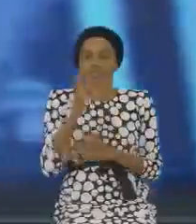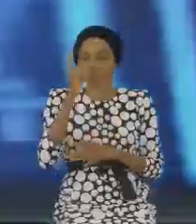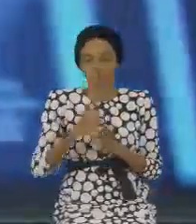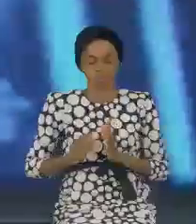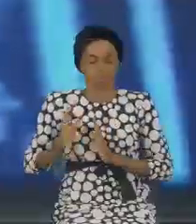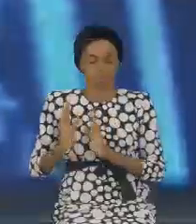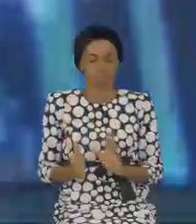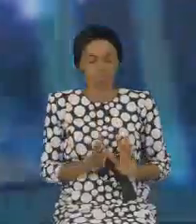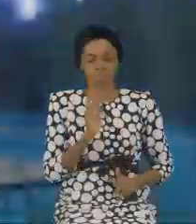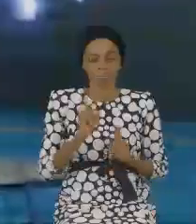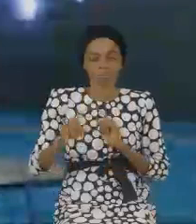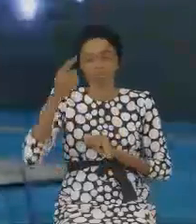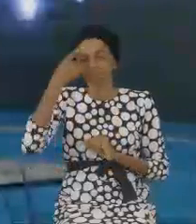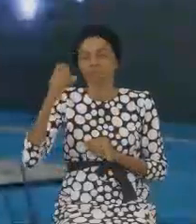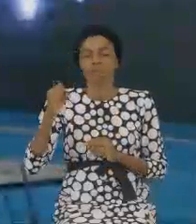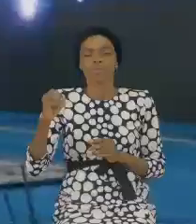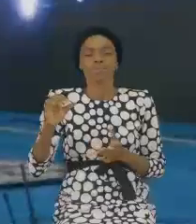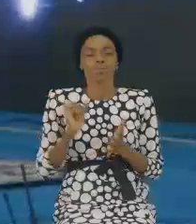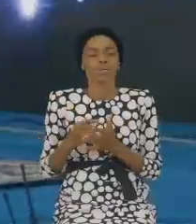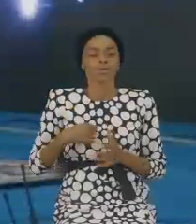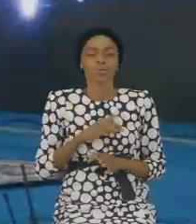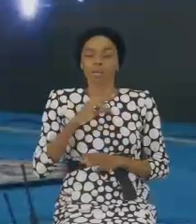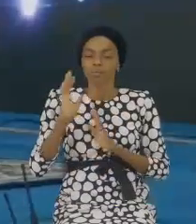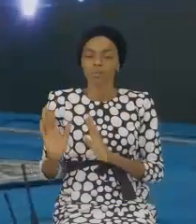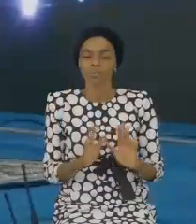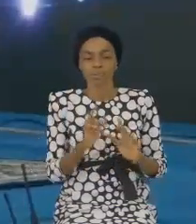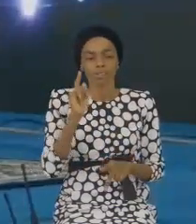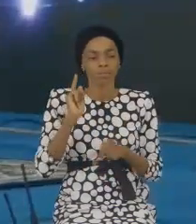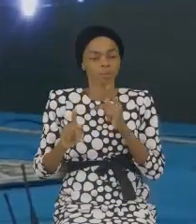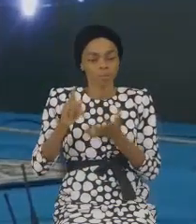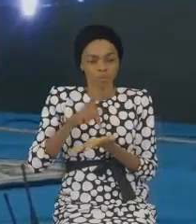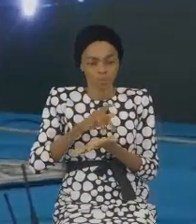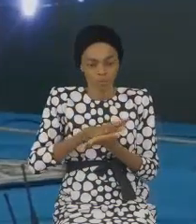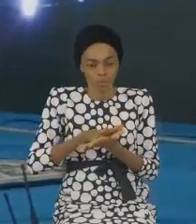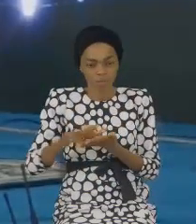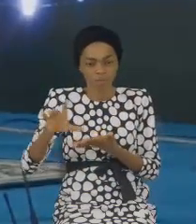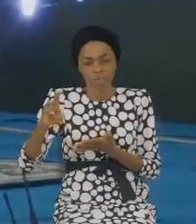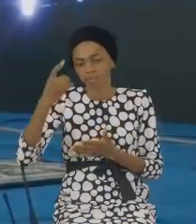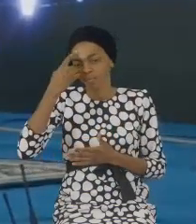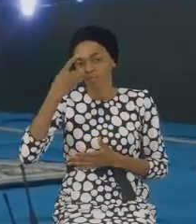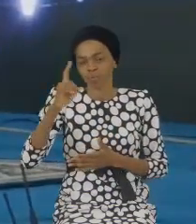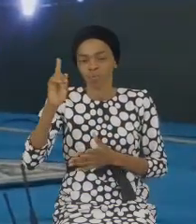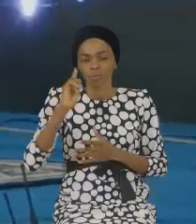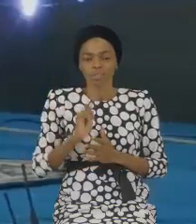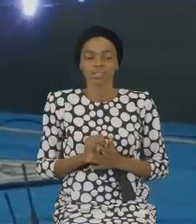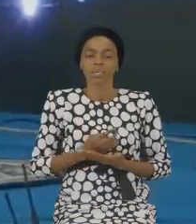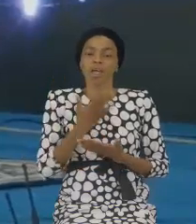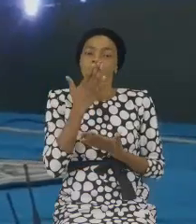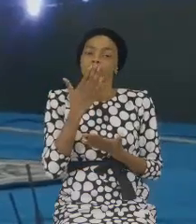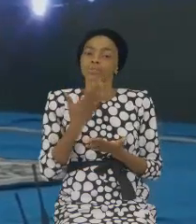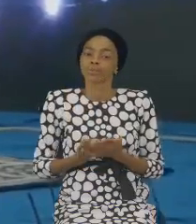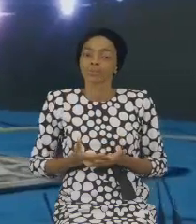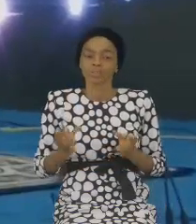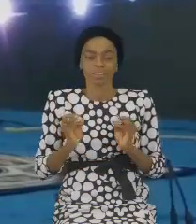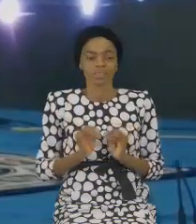people for, so that we're preparing the people purified for the pleasant land. First